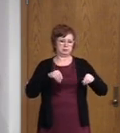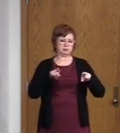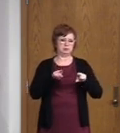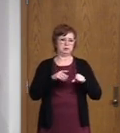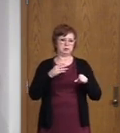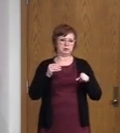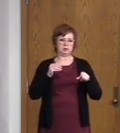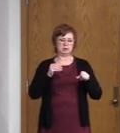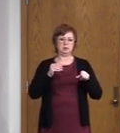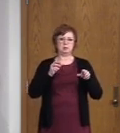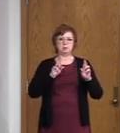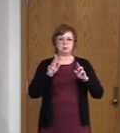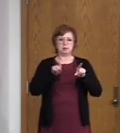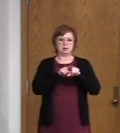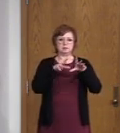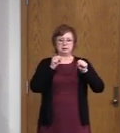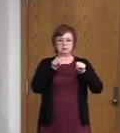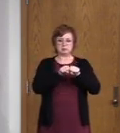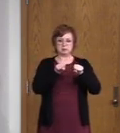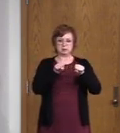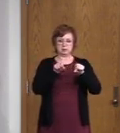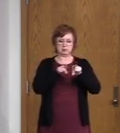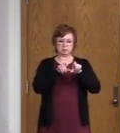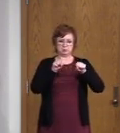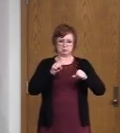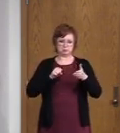possible. Follow-up, Steph?